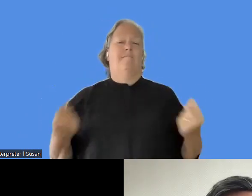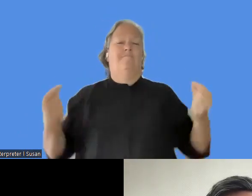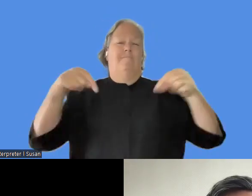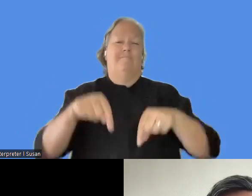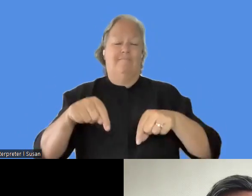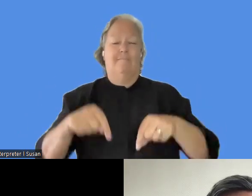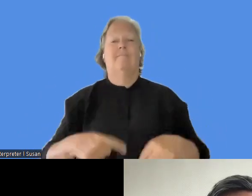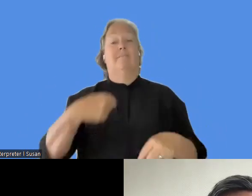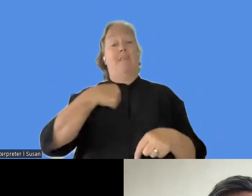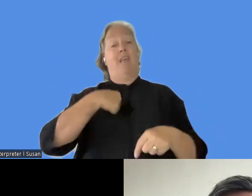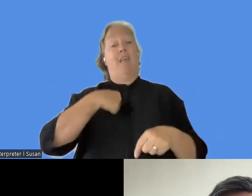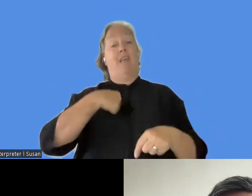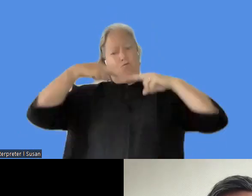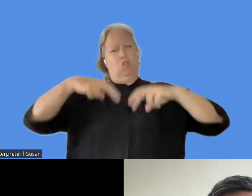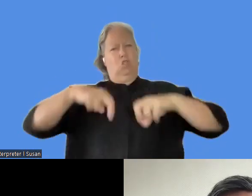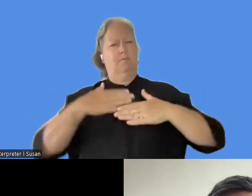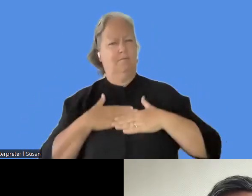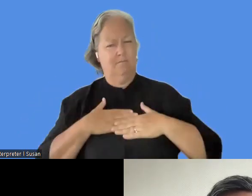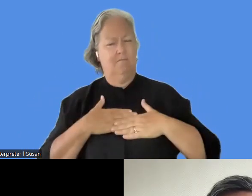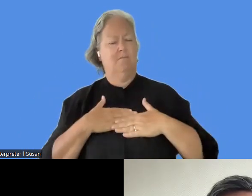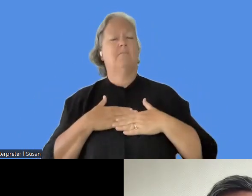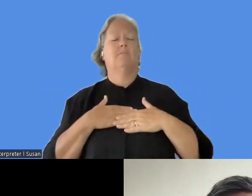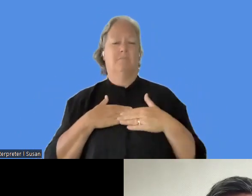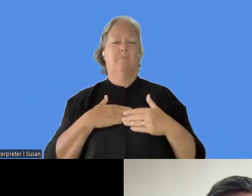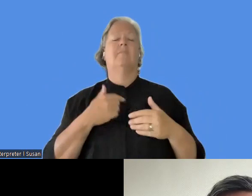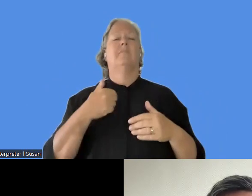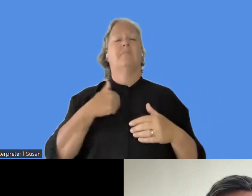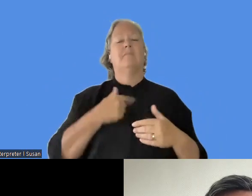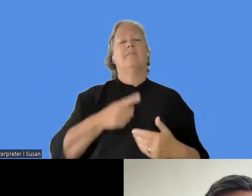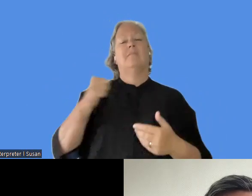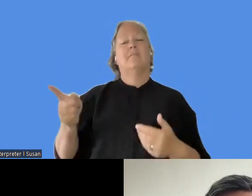researcher. I'm from the Peking University.